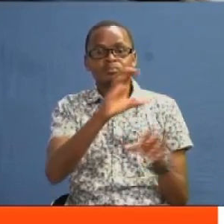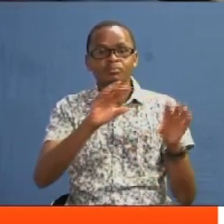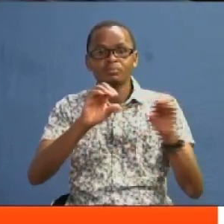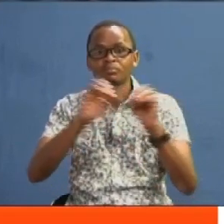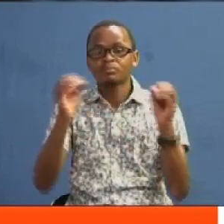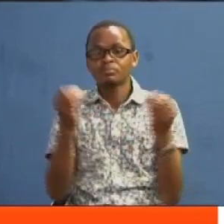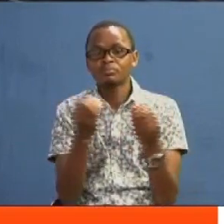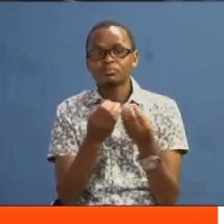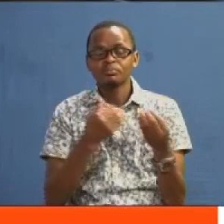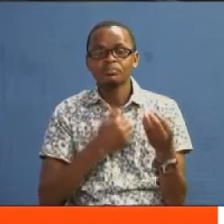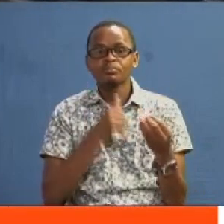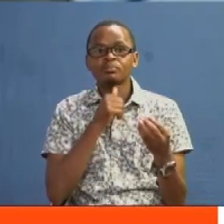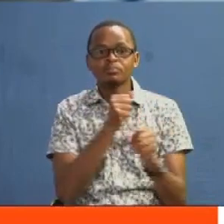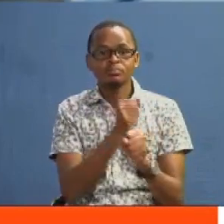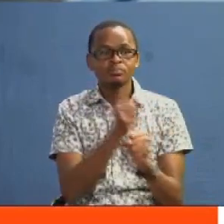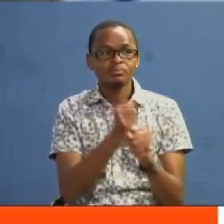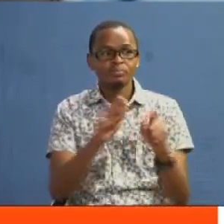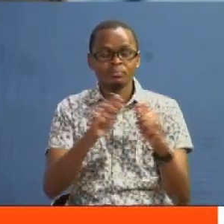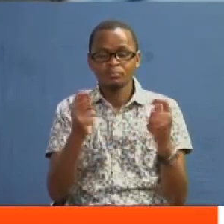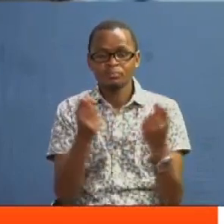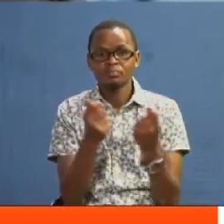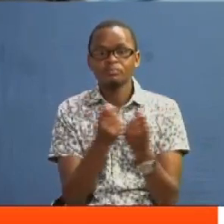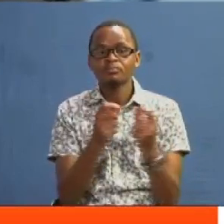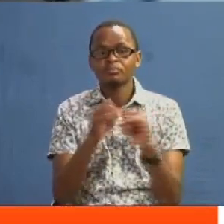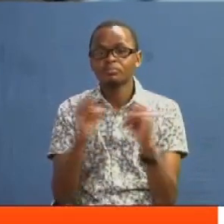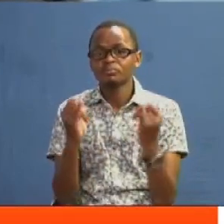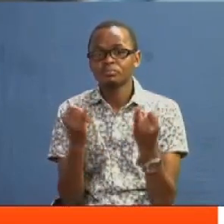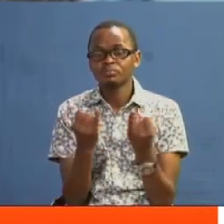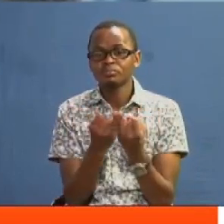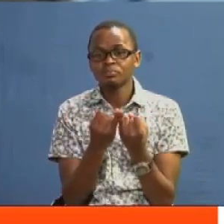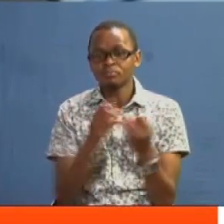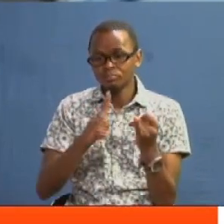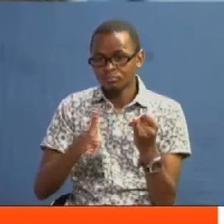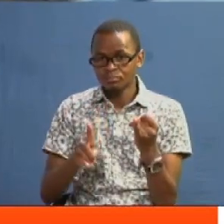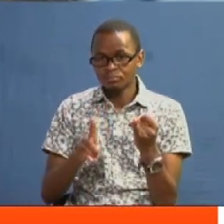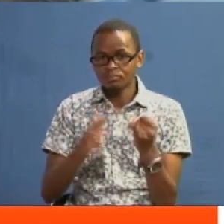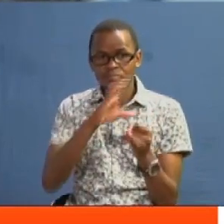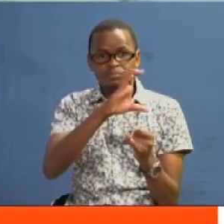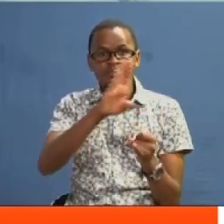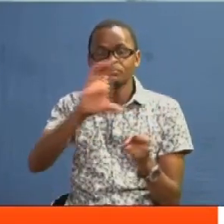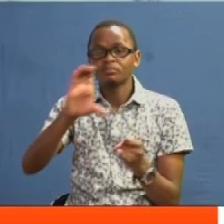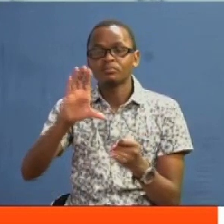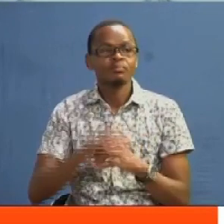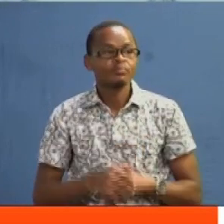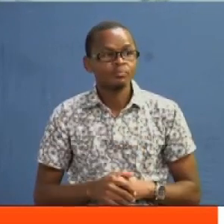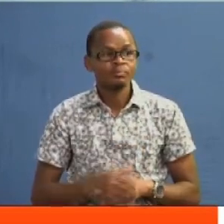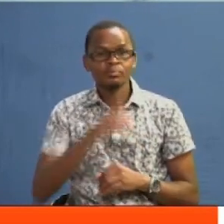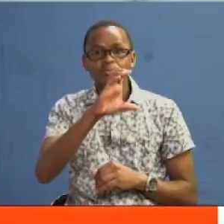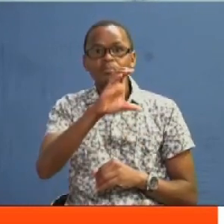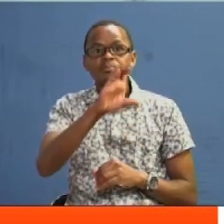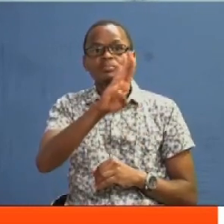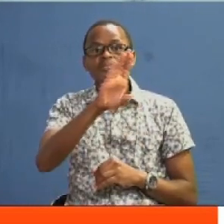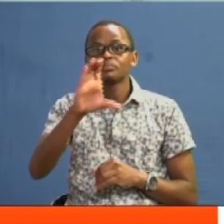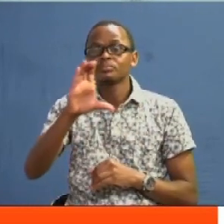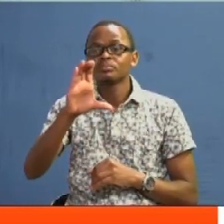organizations, have not really been working as a team, the situation that is derailing smooth delivery of CBC. In CBC, if the